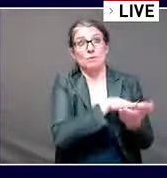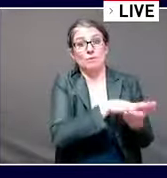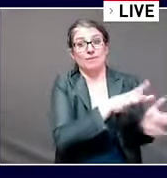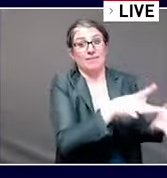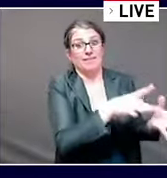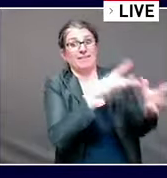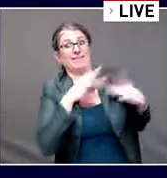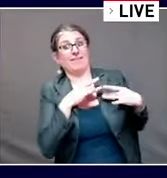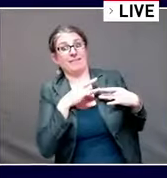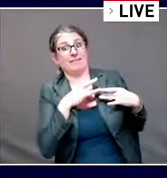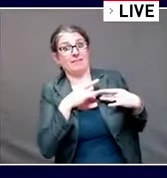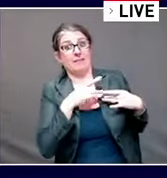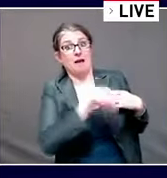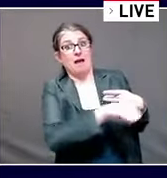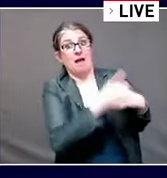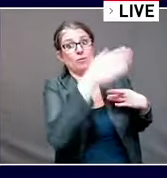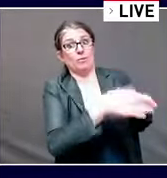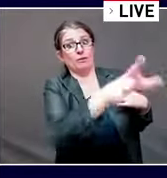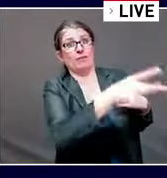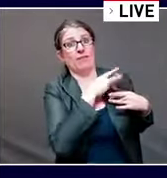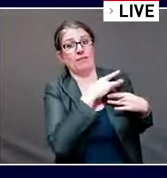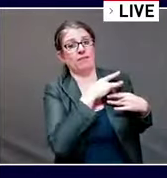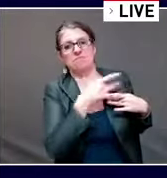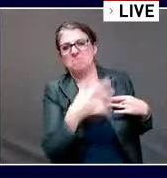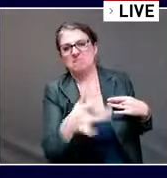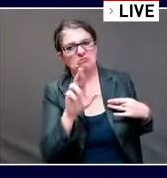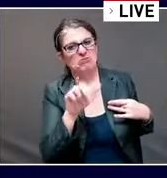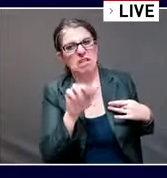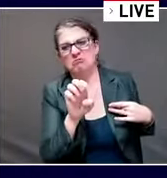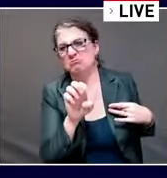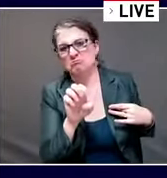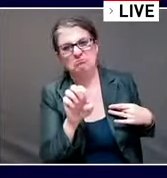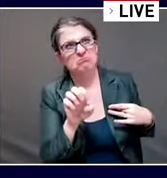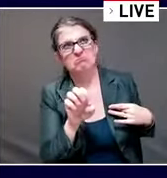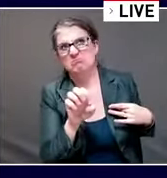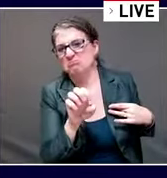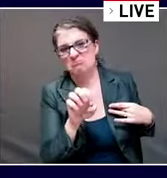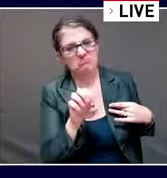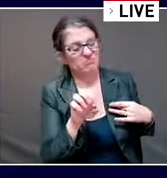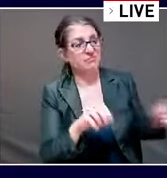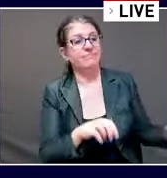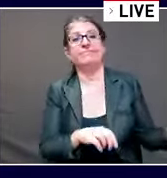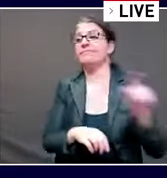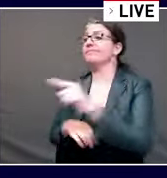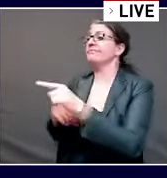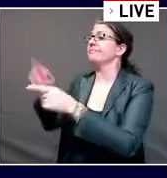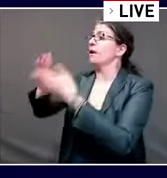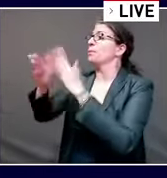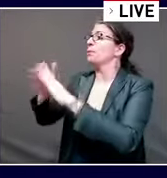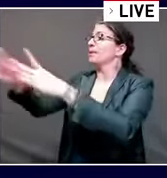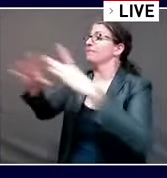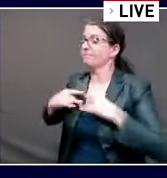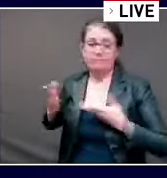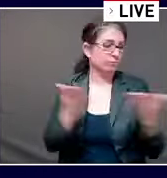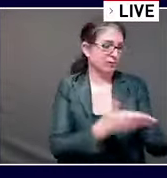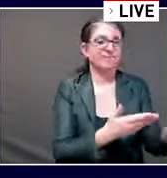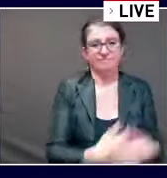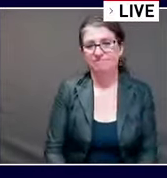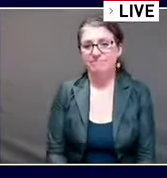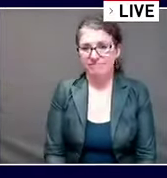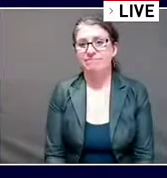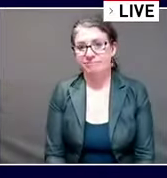we are focusing our eyes upon. The other implication of these data is that one of the best ways to